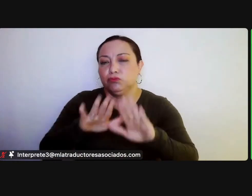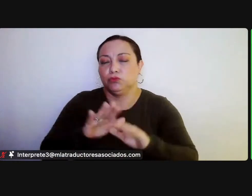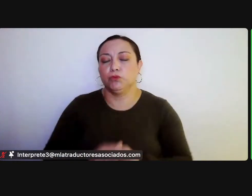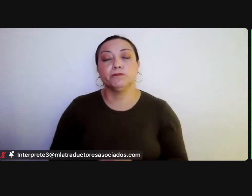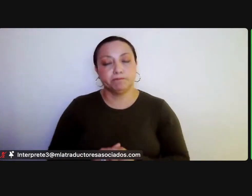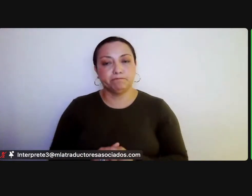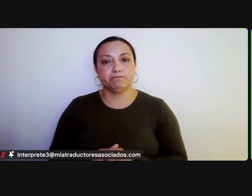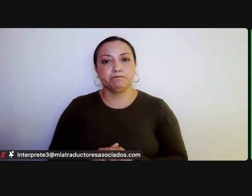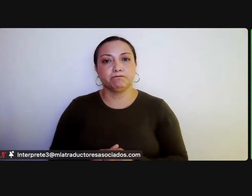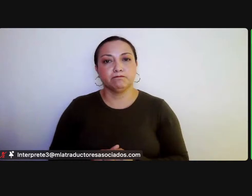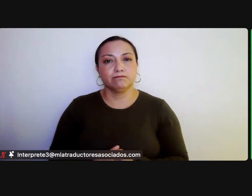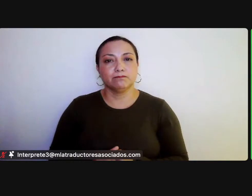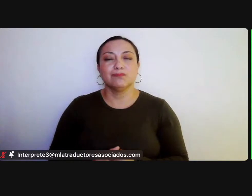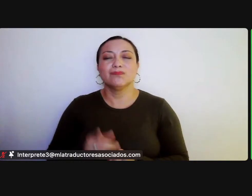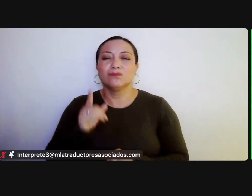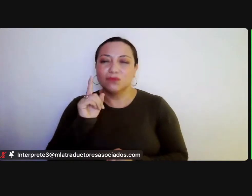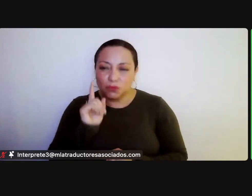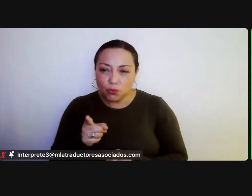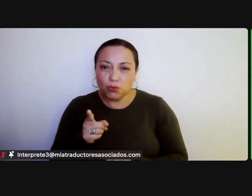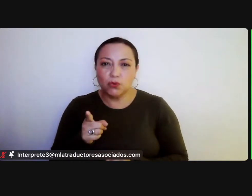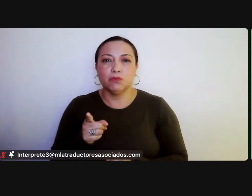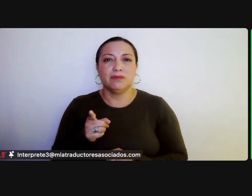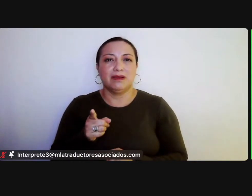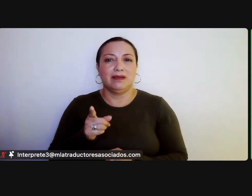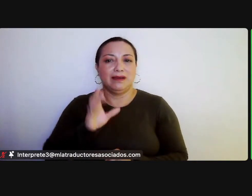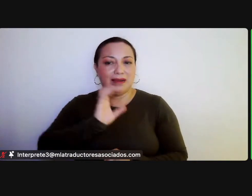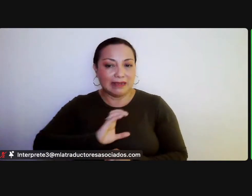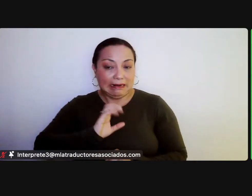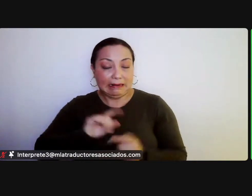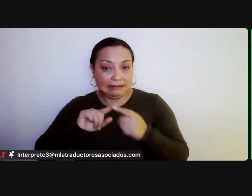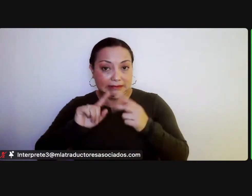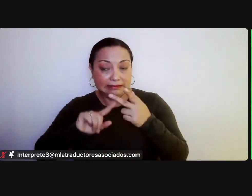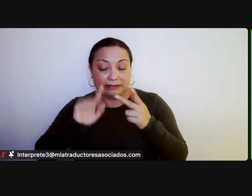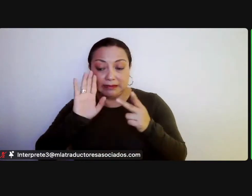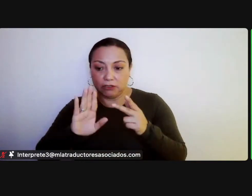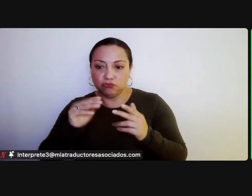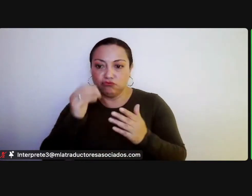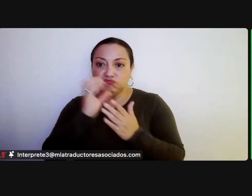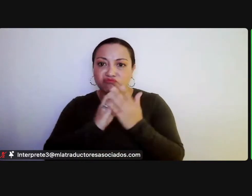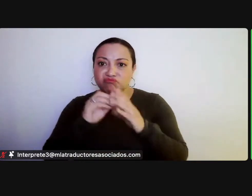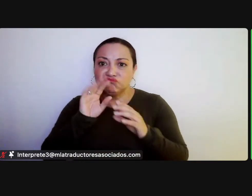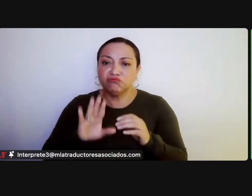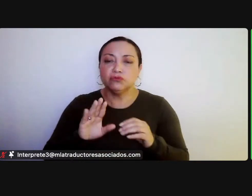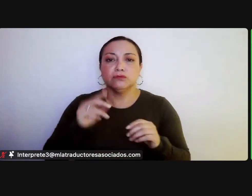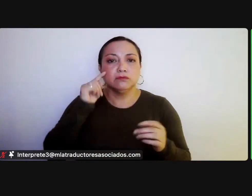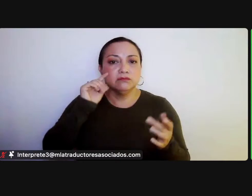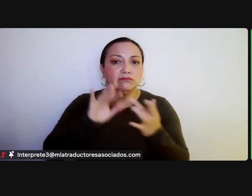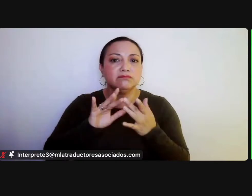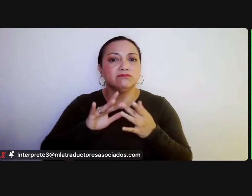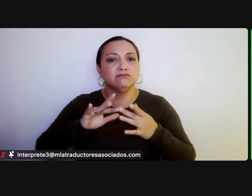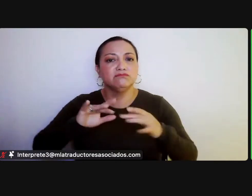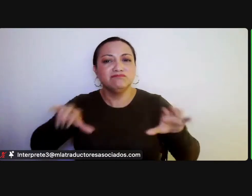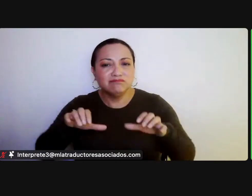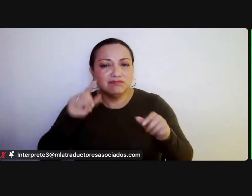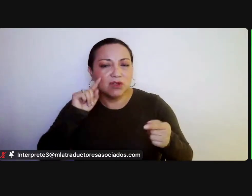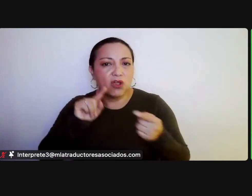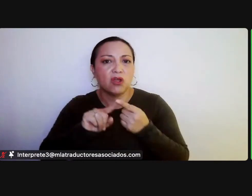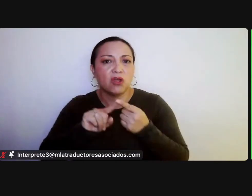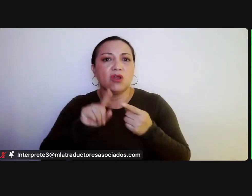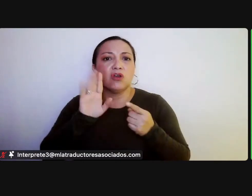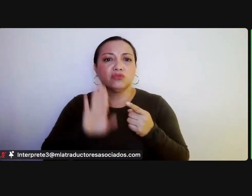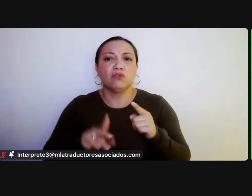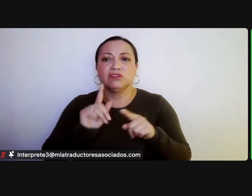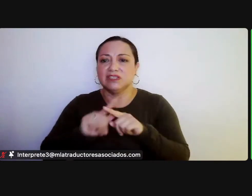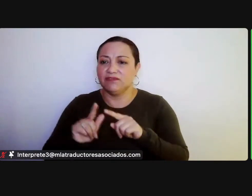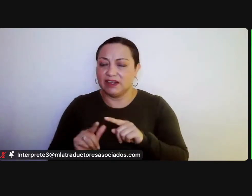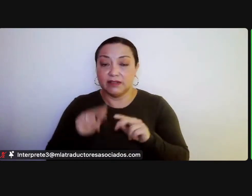with the pathogens. So, because of the structural level, the action against these factors